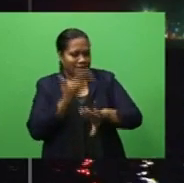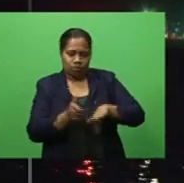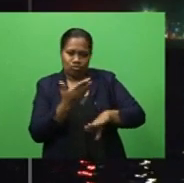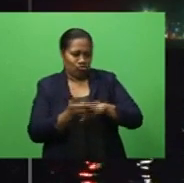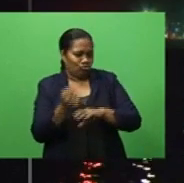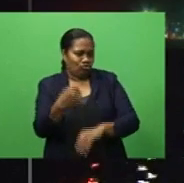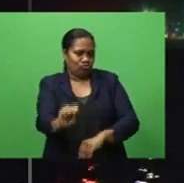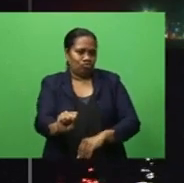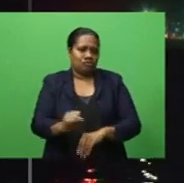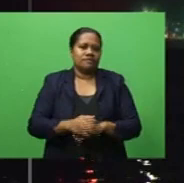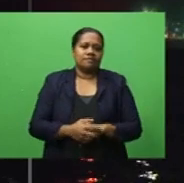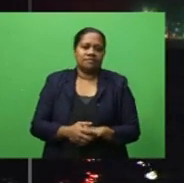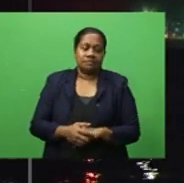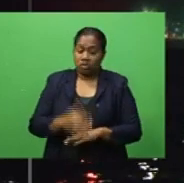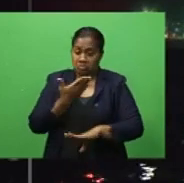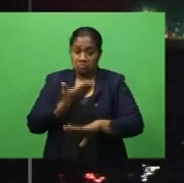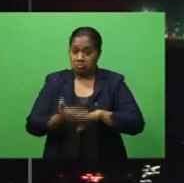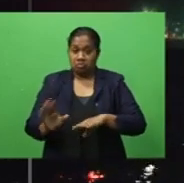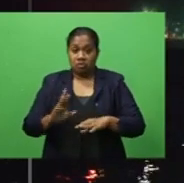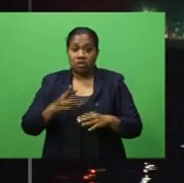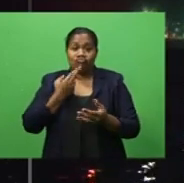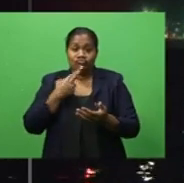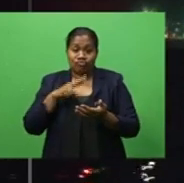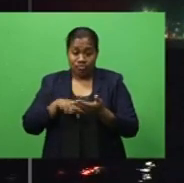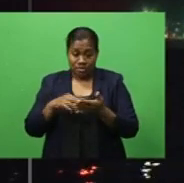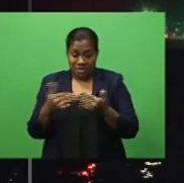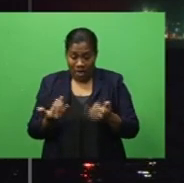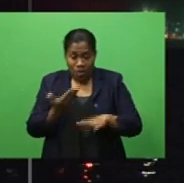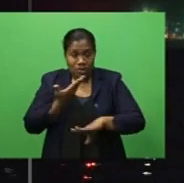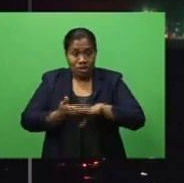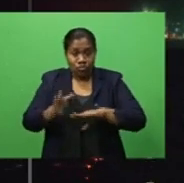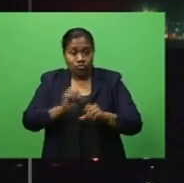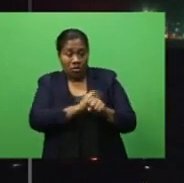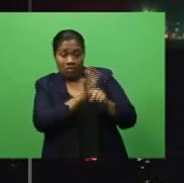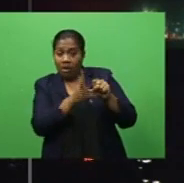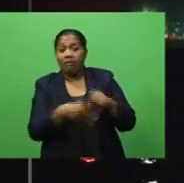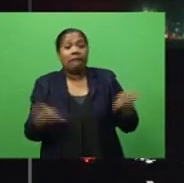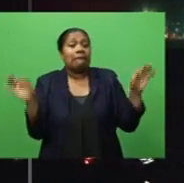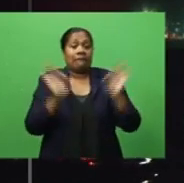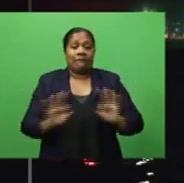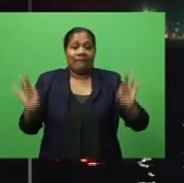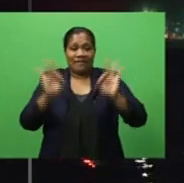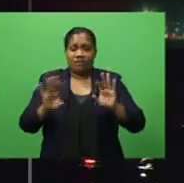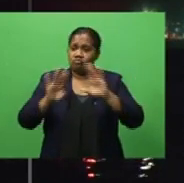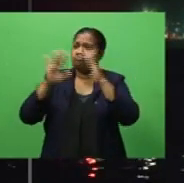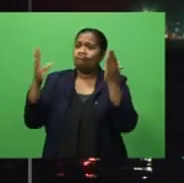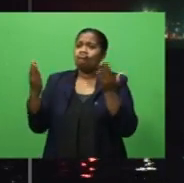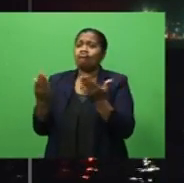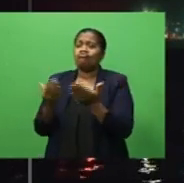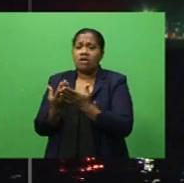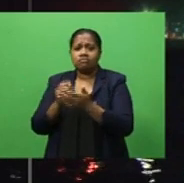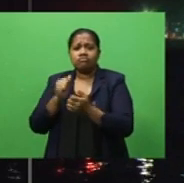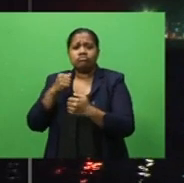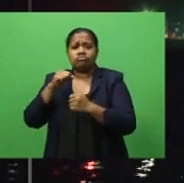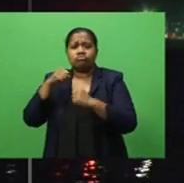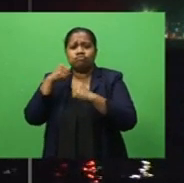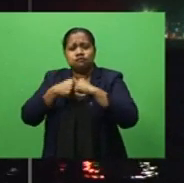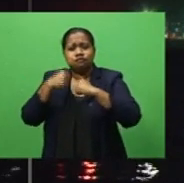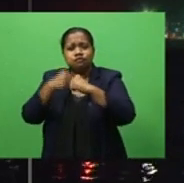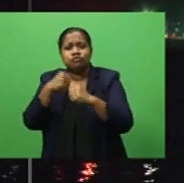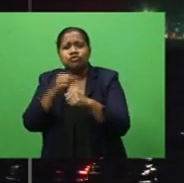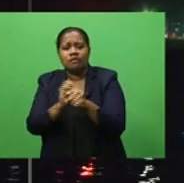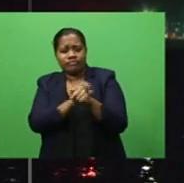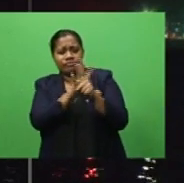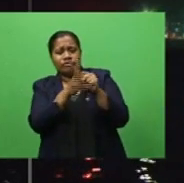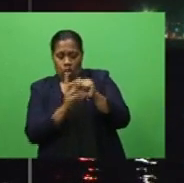cases of the virus recorded for over 40 days now, the Health Minister says the global fight against the coronavirus continues. Kelly